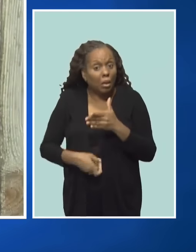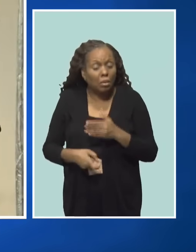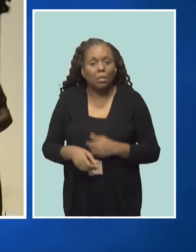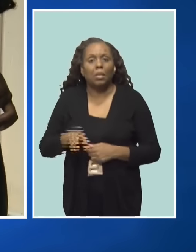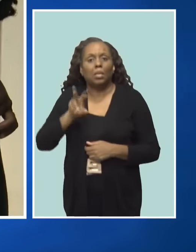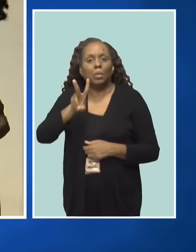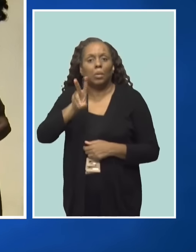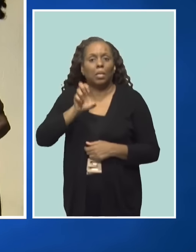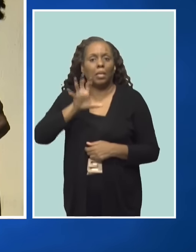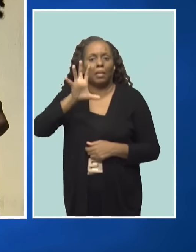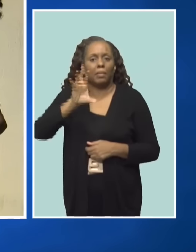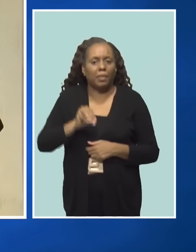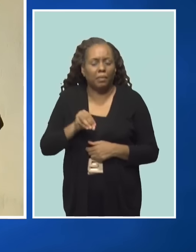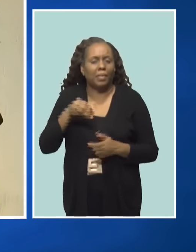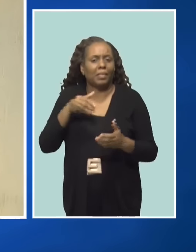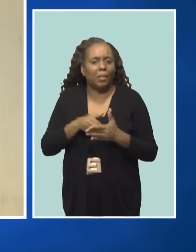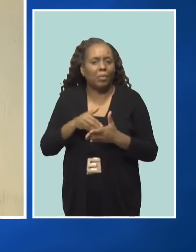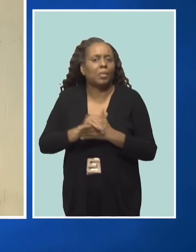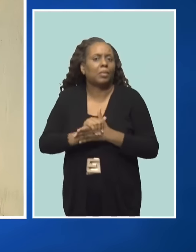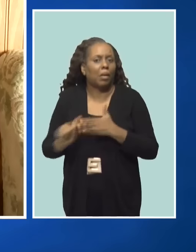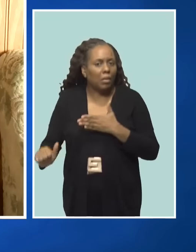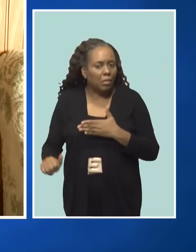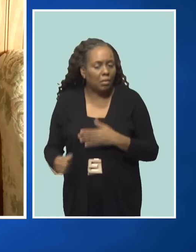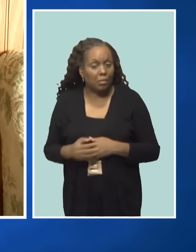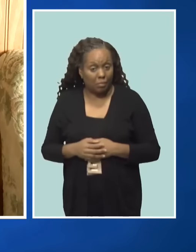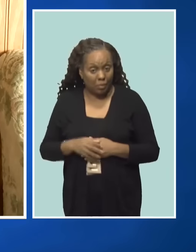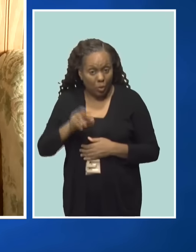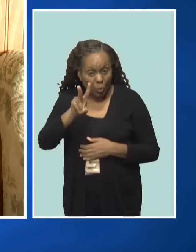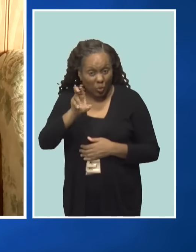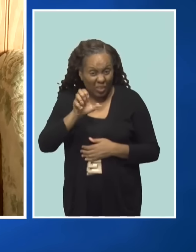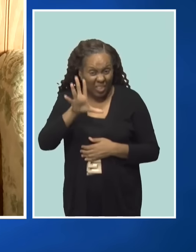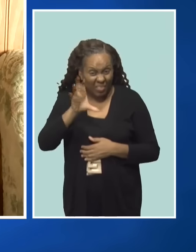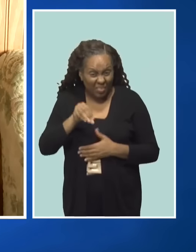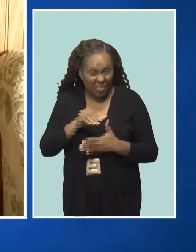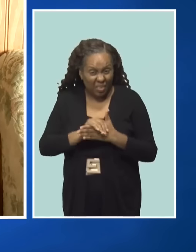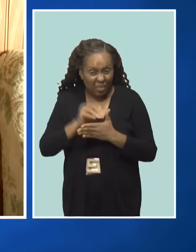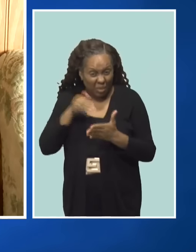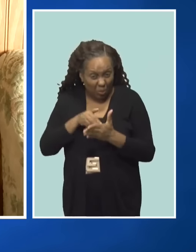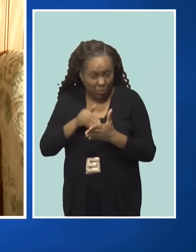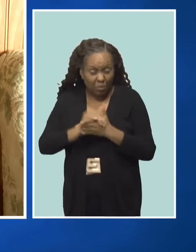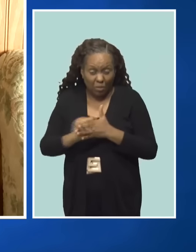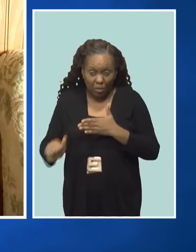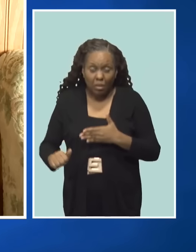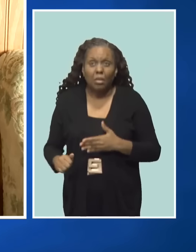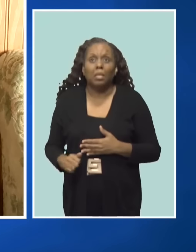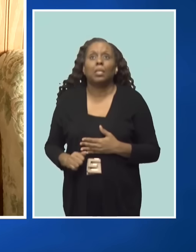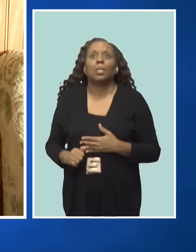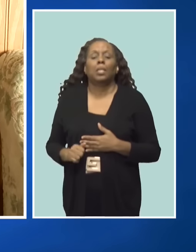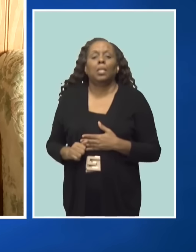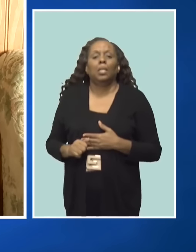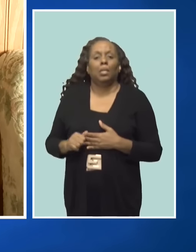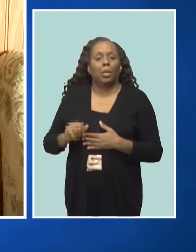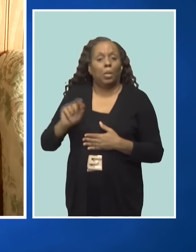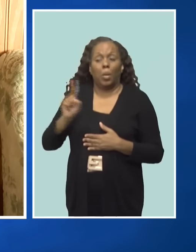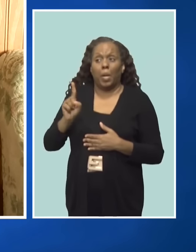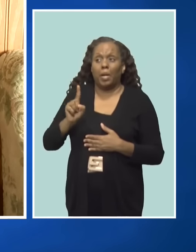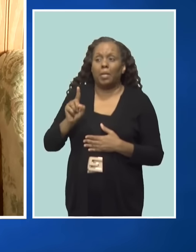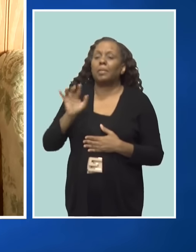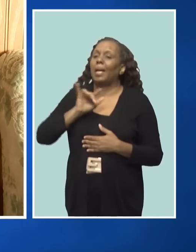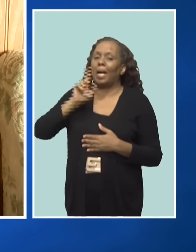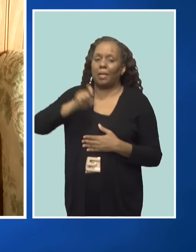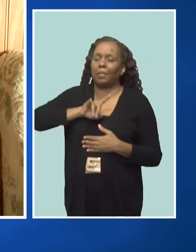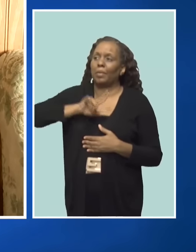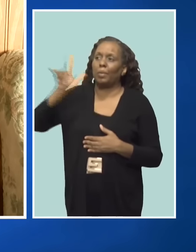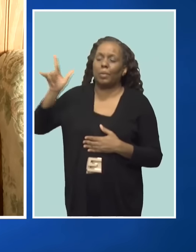procedure in Colombia. With Amaya sitting on his lap, struggling to hold back his tears, Mr. Yearwood